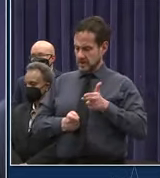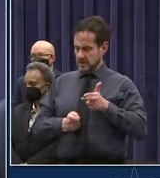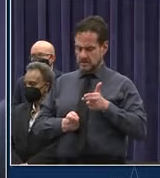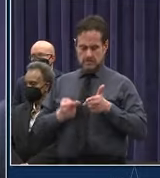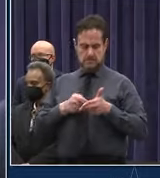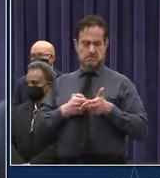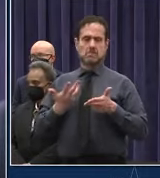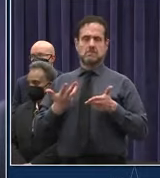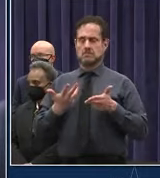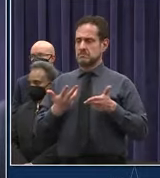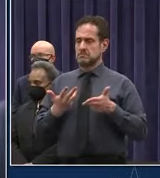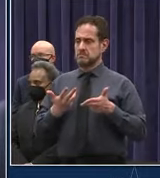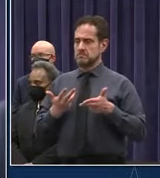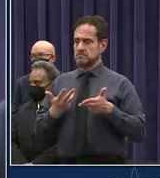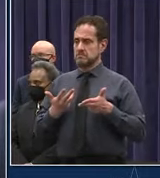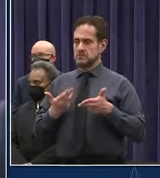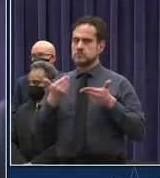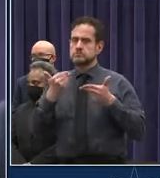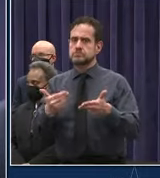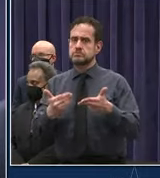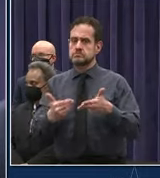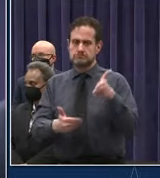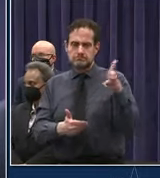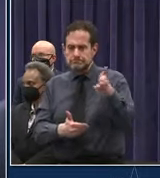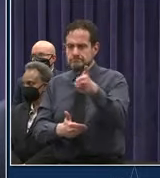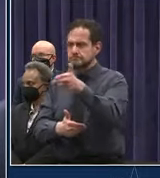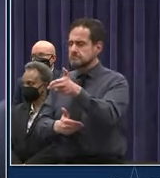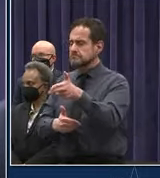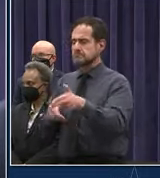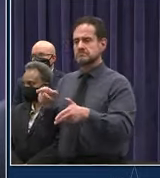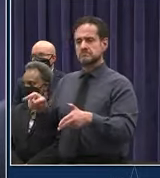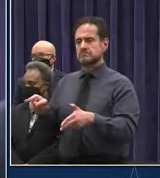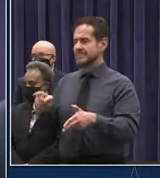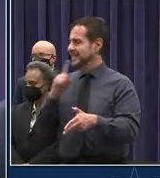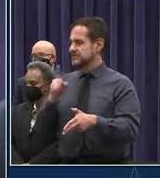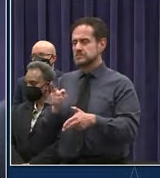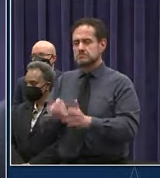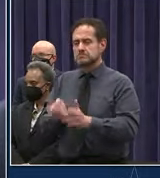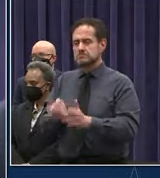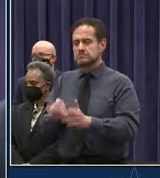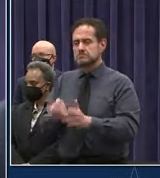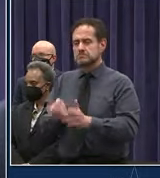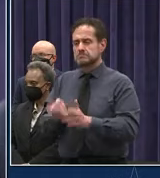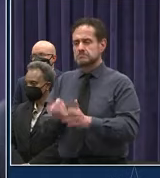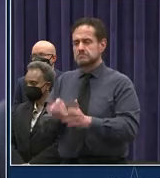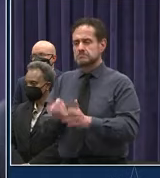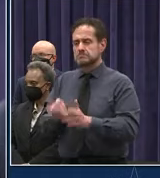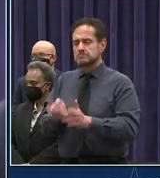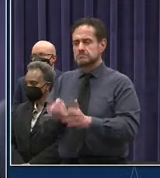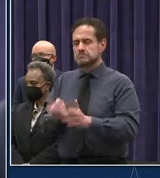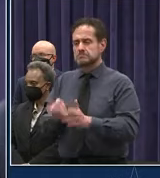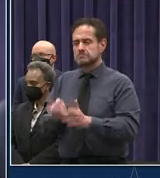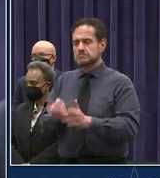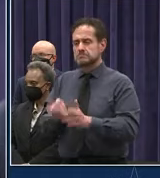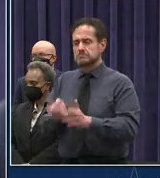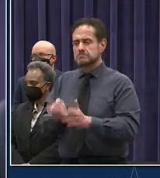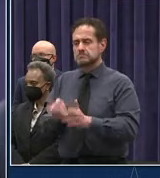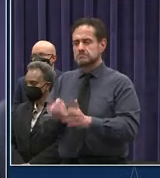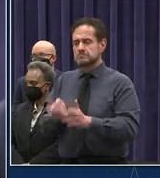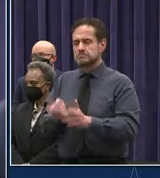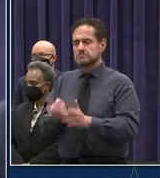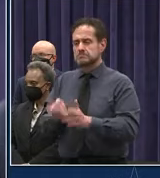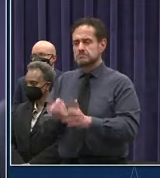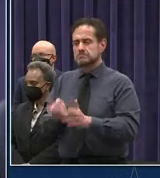young person is just randomly picked up by this adult. We believe they knew each other.